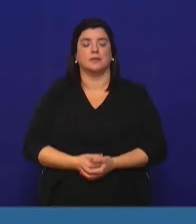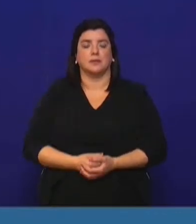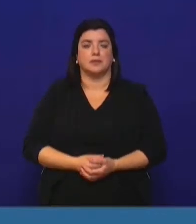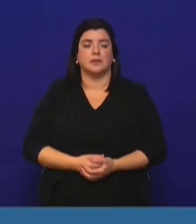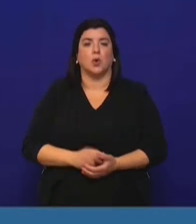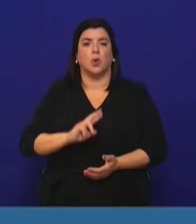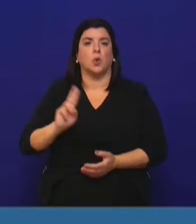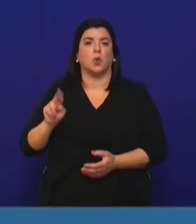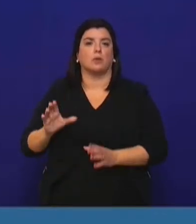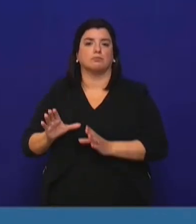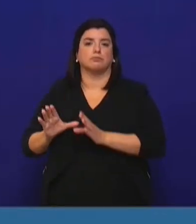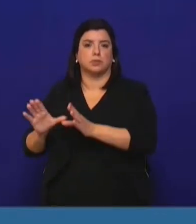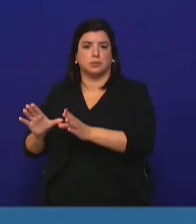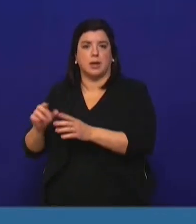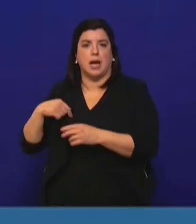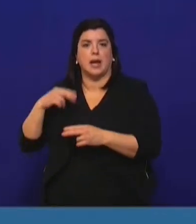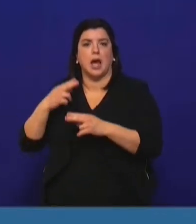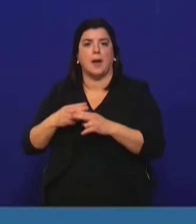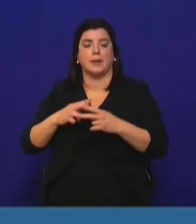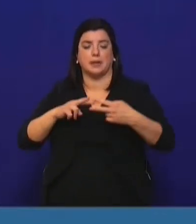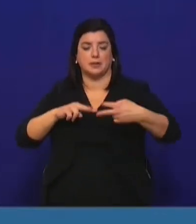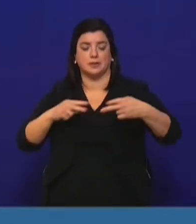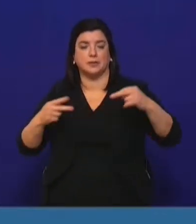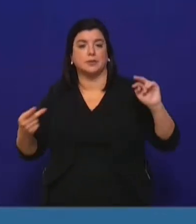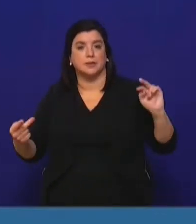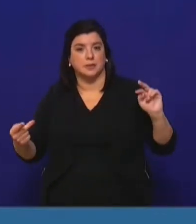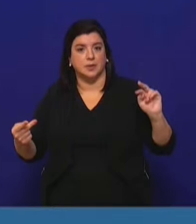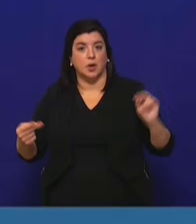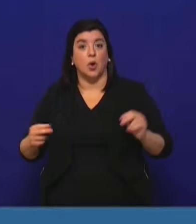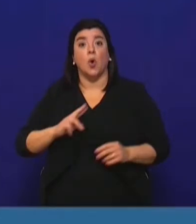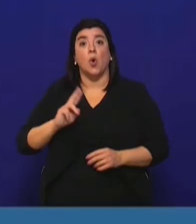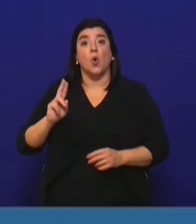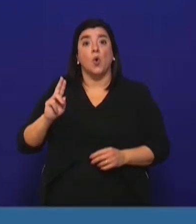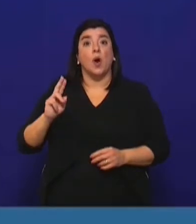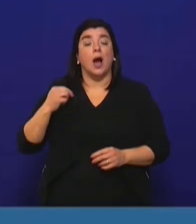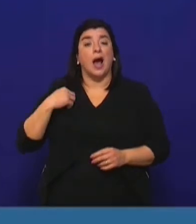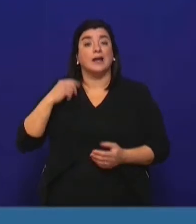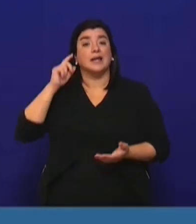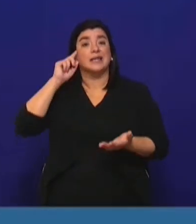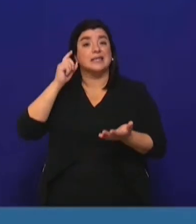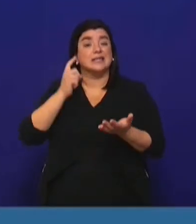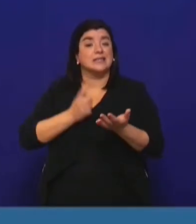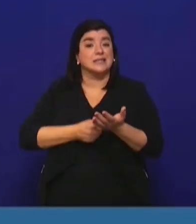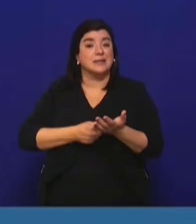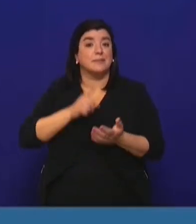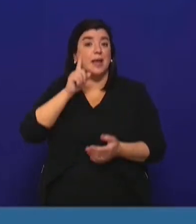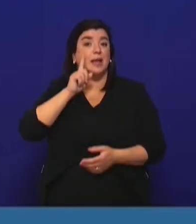genetic sequencing on their samples, and they came positive. And we also had another lady